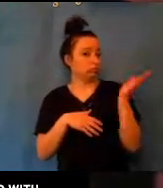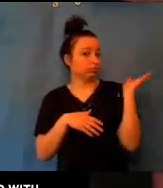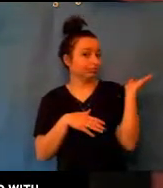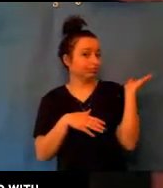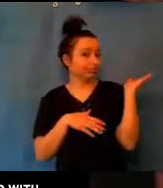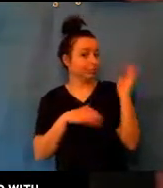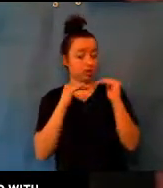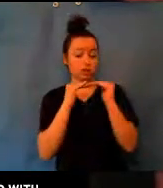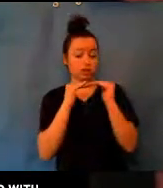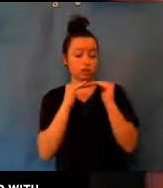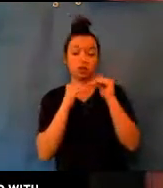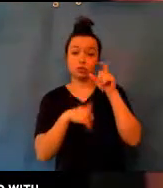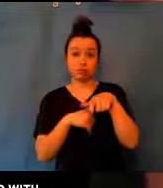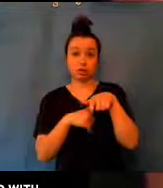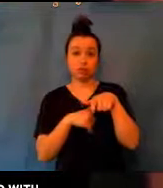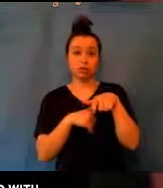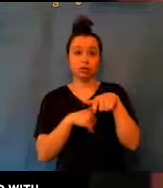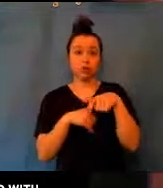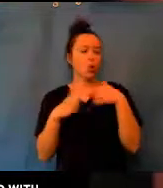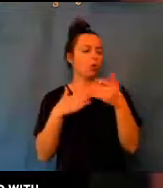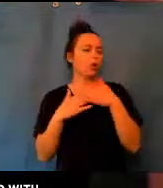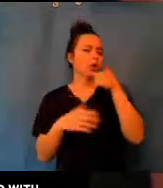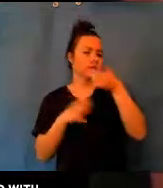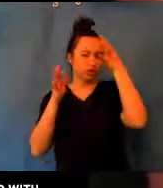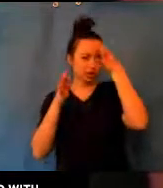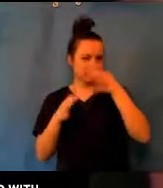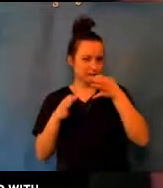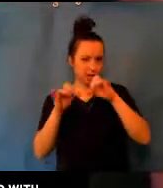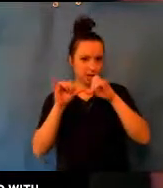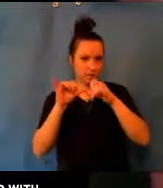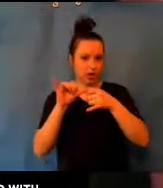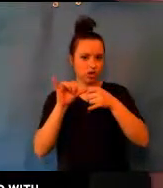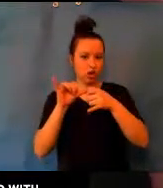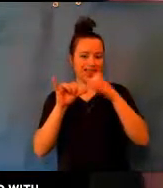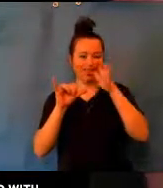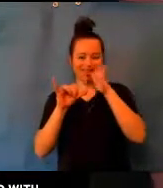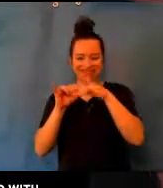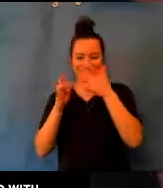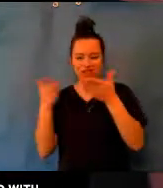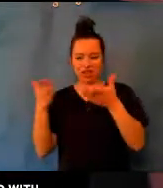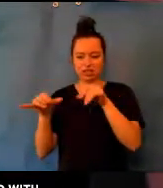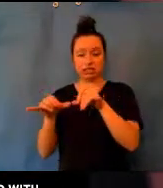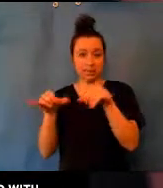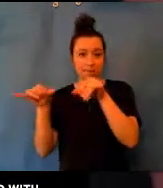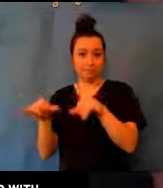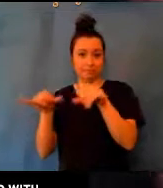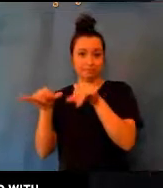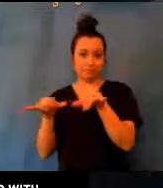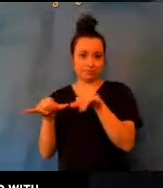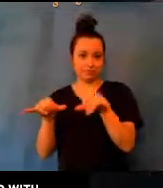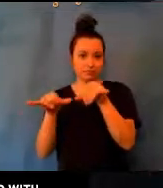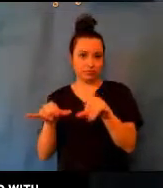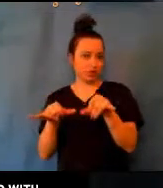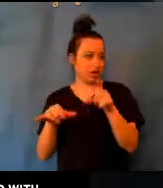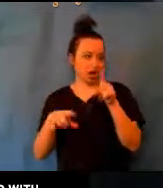touching. And it's important that whatever we choose to measure with is all the same size. So I couldn't trade a